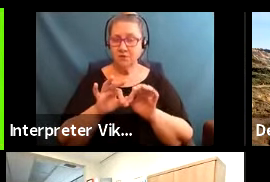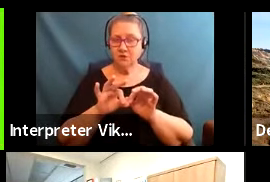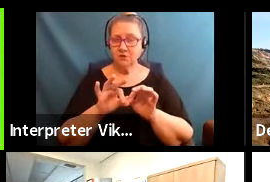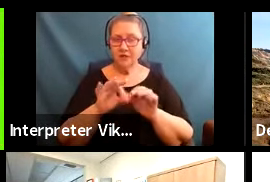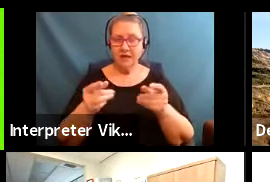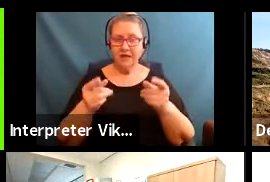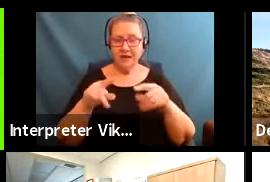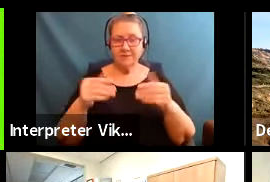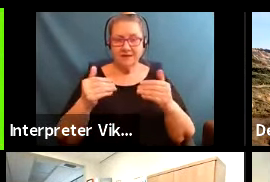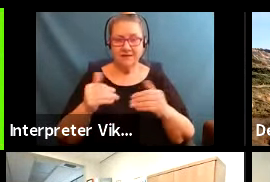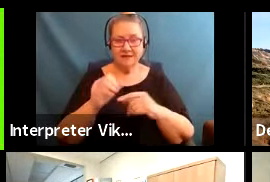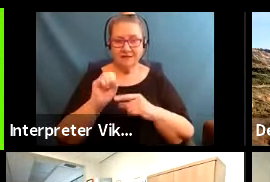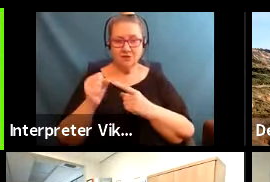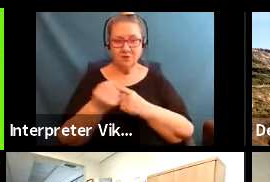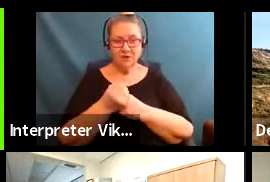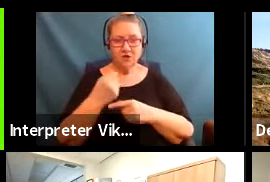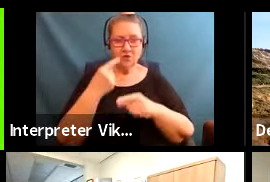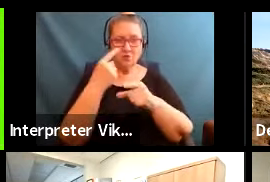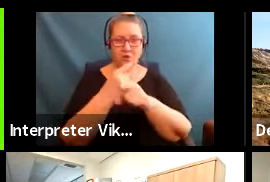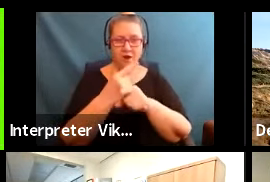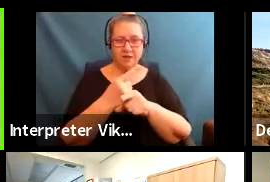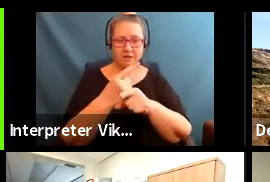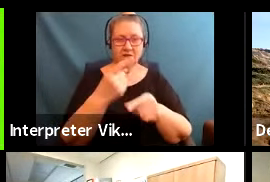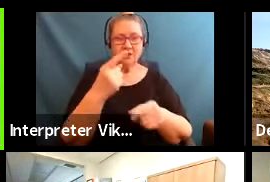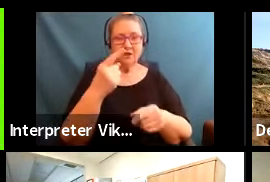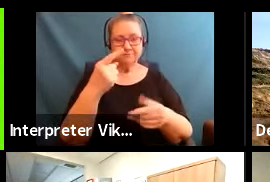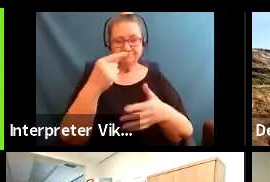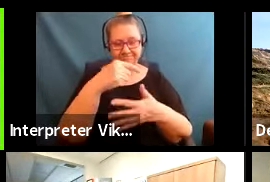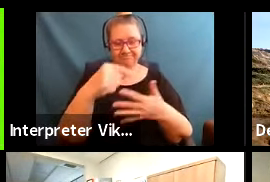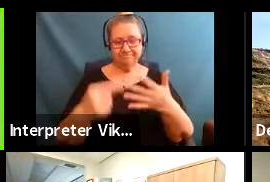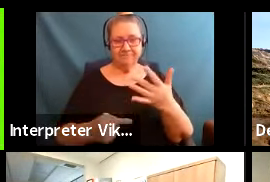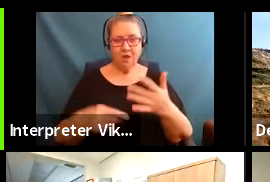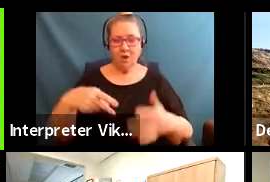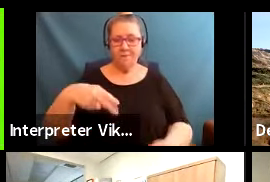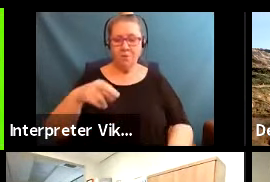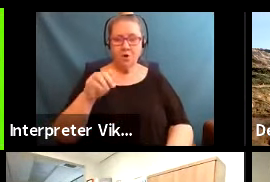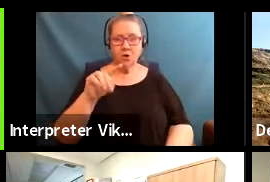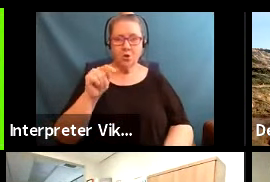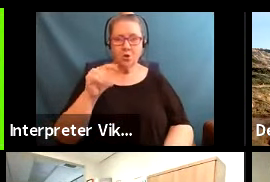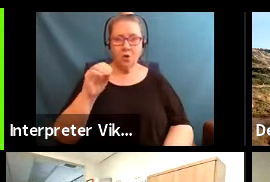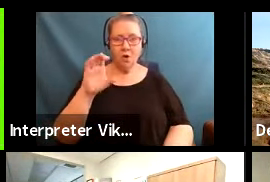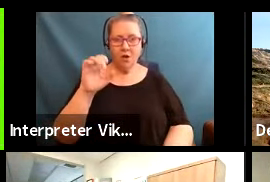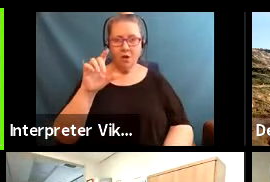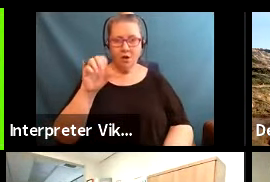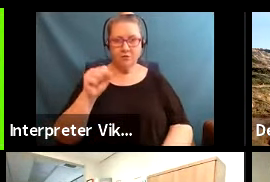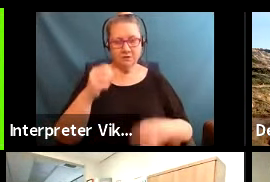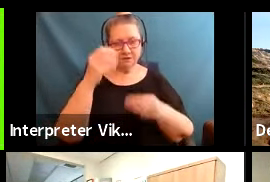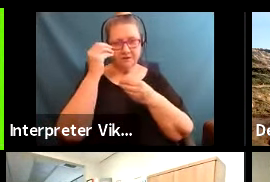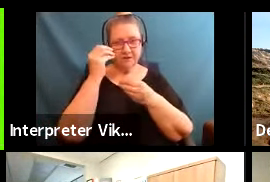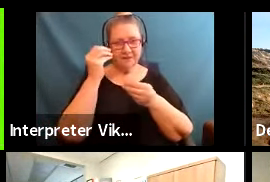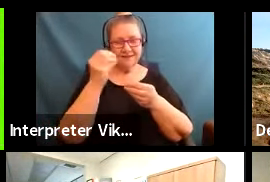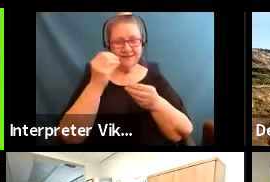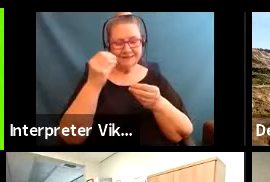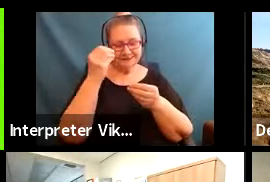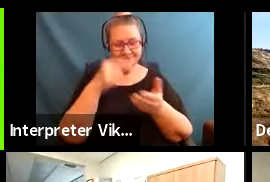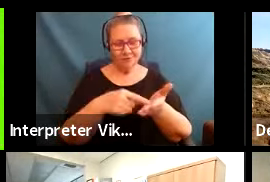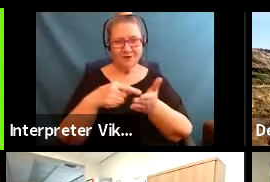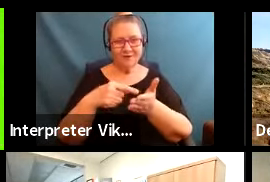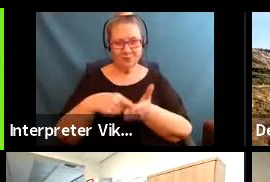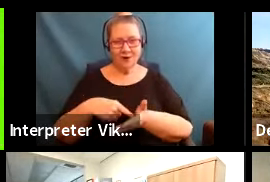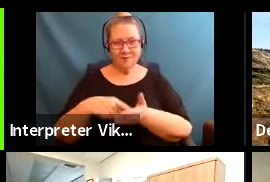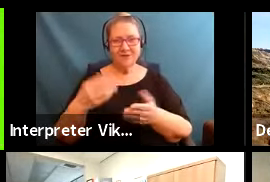in this situation is that the right protocols were in place, and all the individuals have been are home and well.